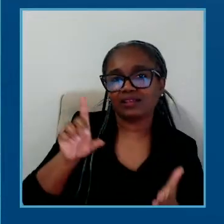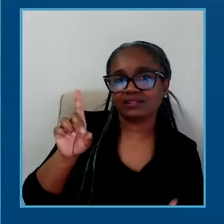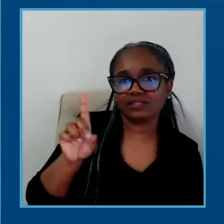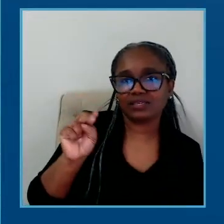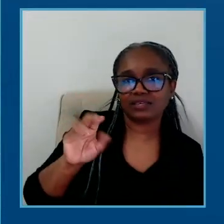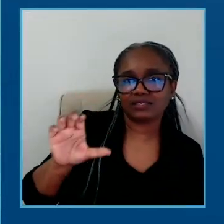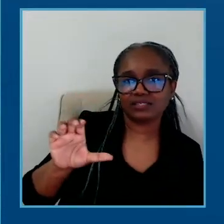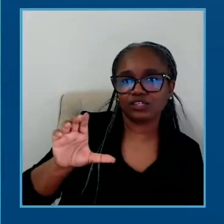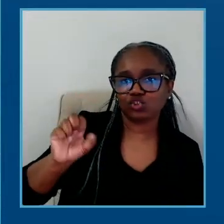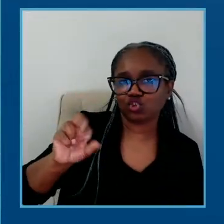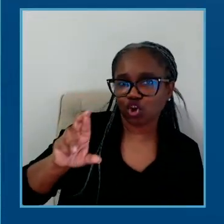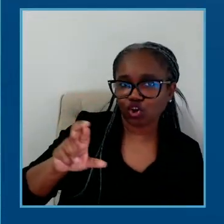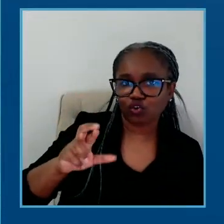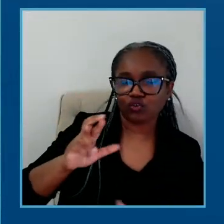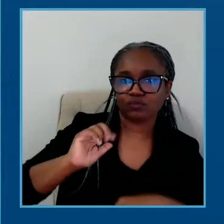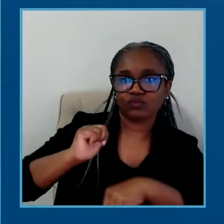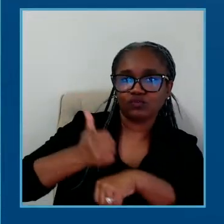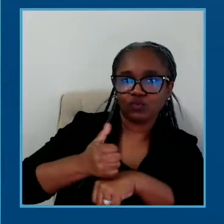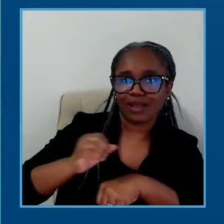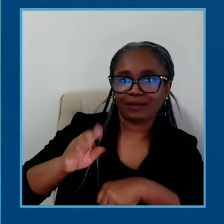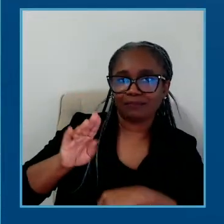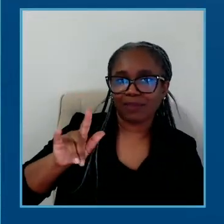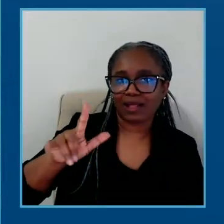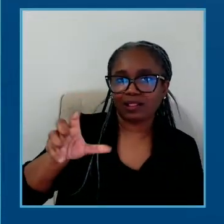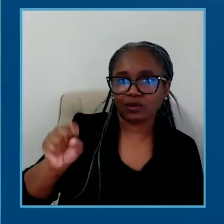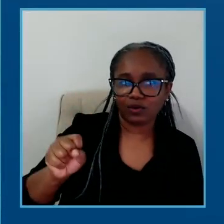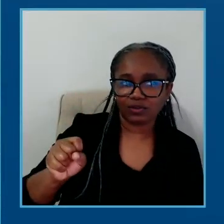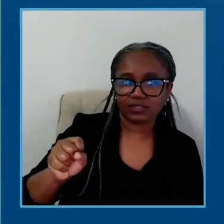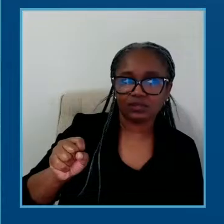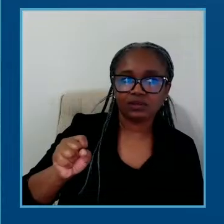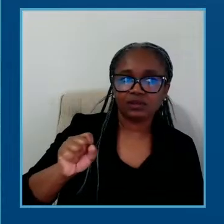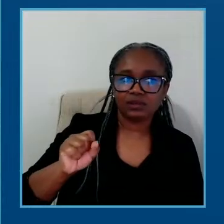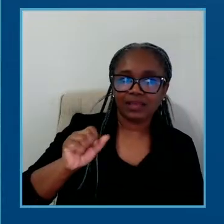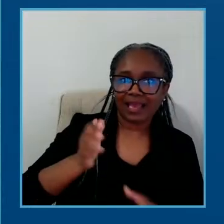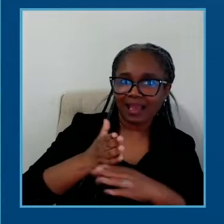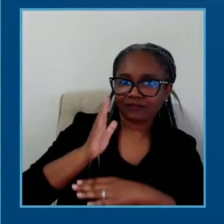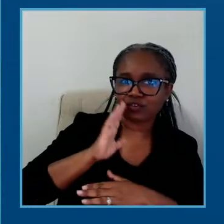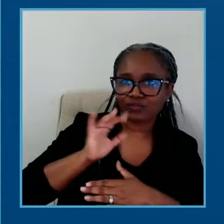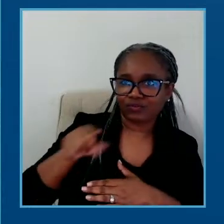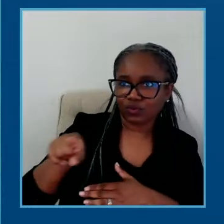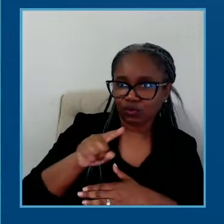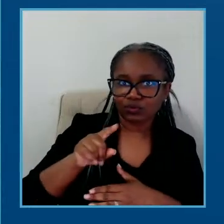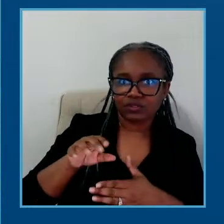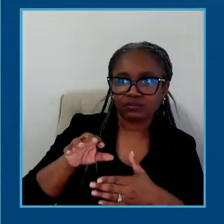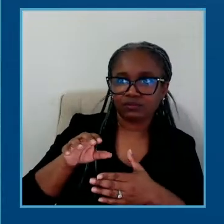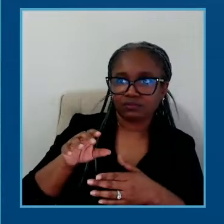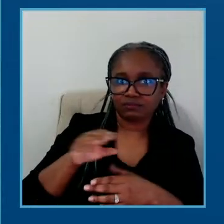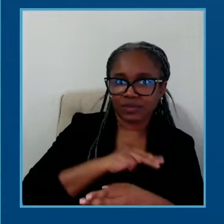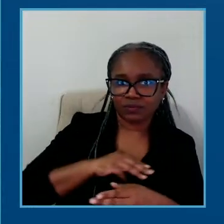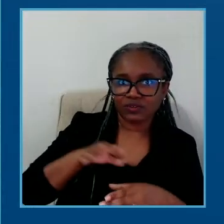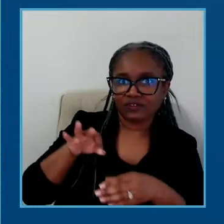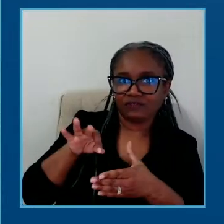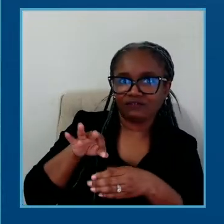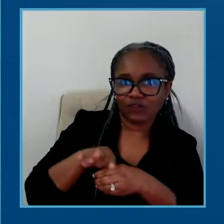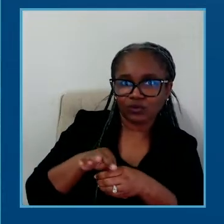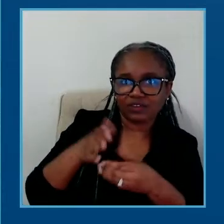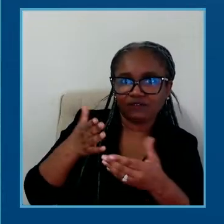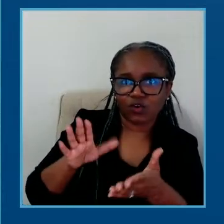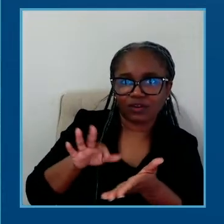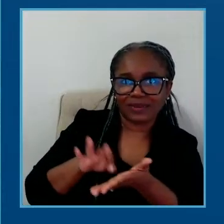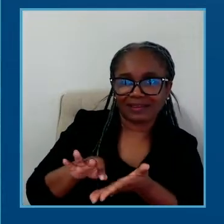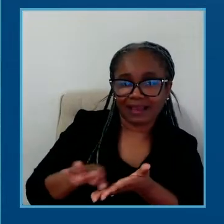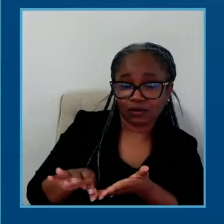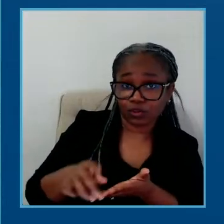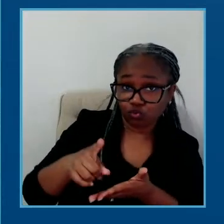and disenfranchise members whose votes have already been counted. Do you share this opinion? I do